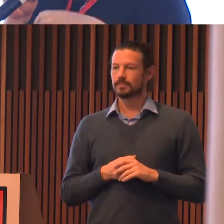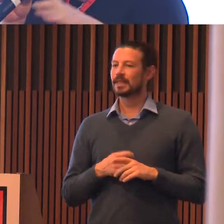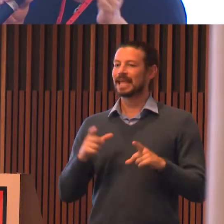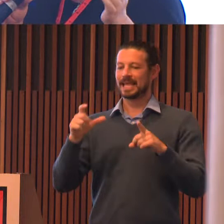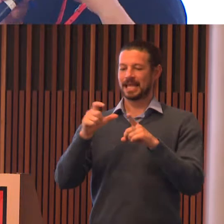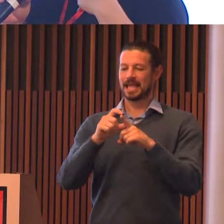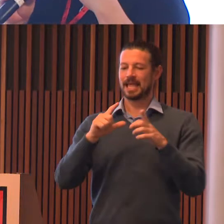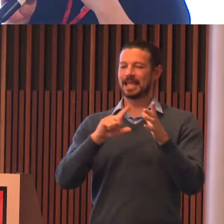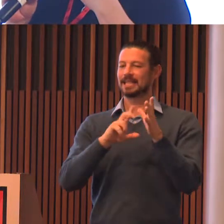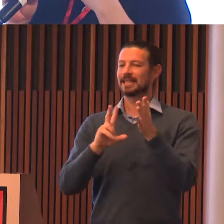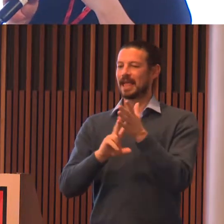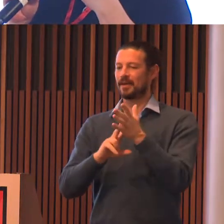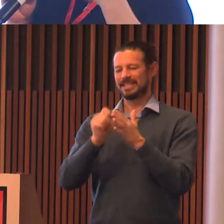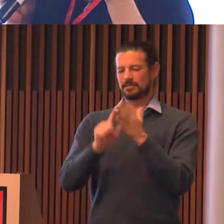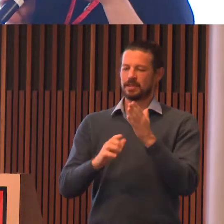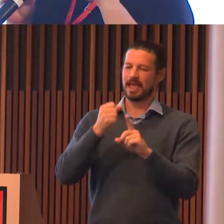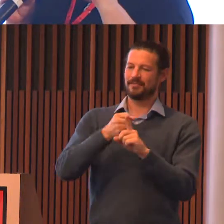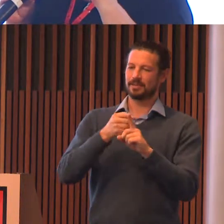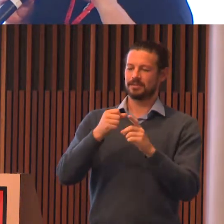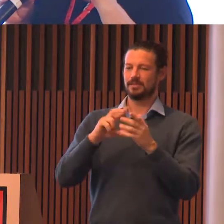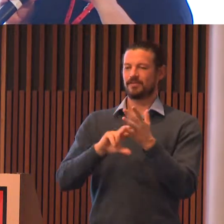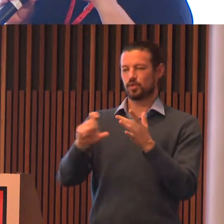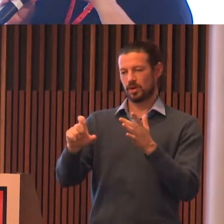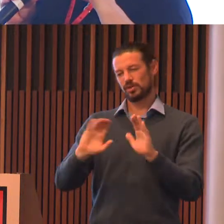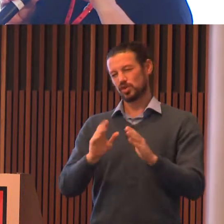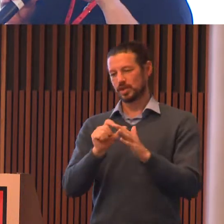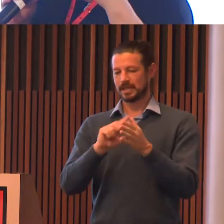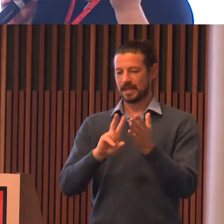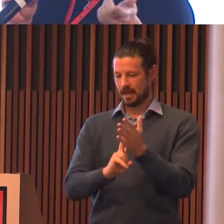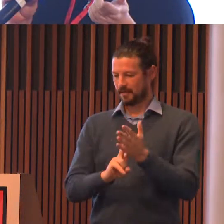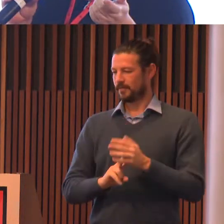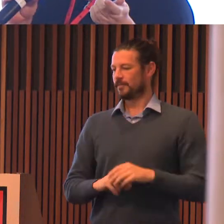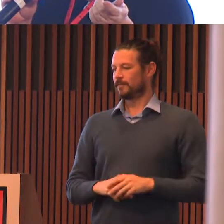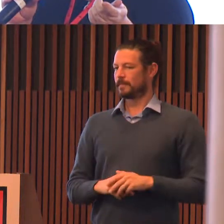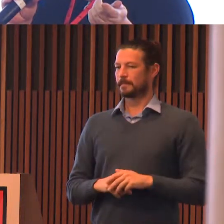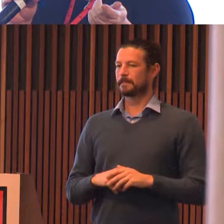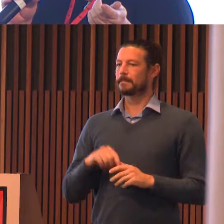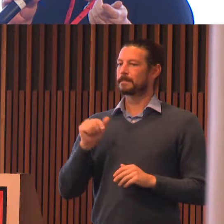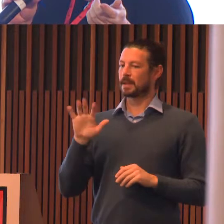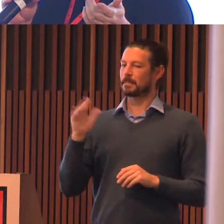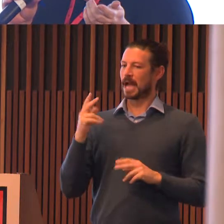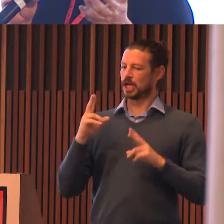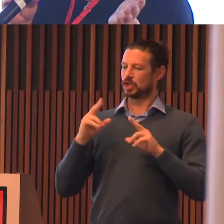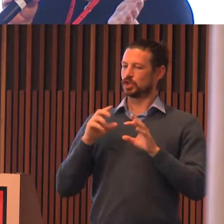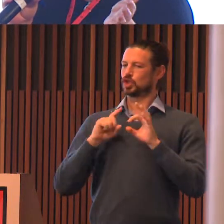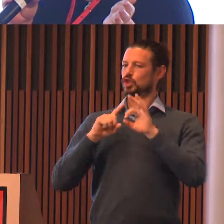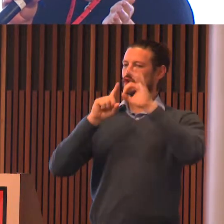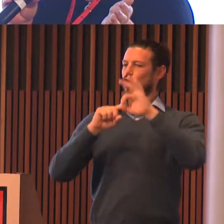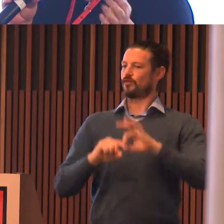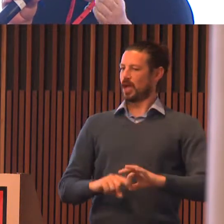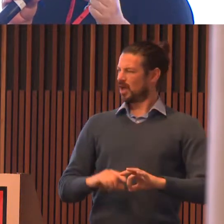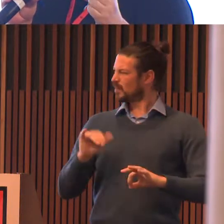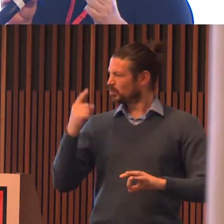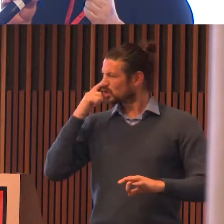DAV, Disability Advocacy Victoria, we call it DAV, has did a survey earlier this year. You may have seen it